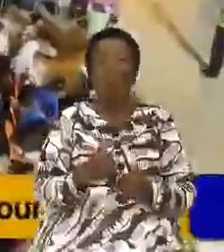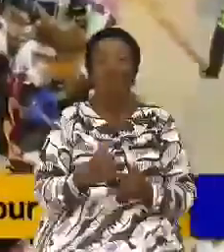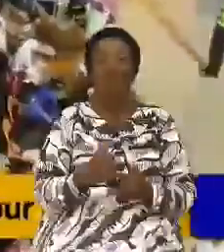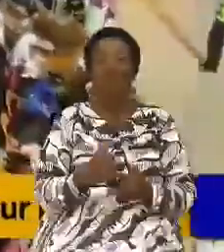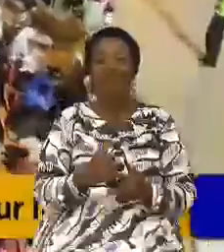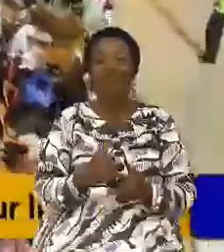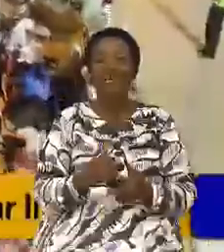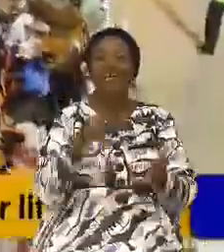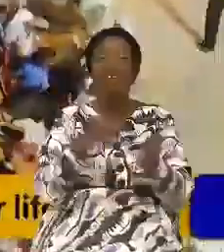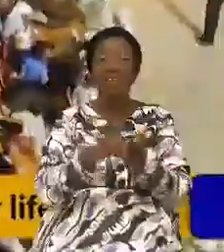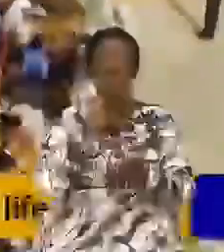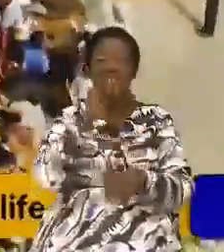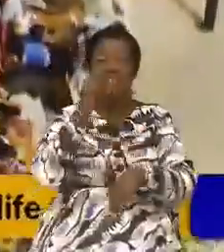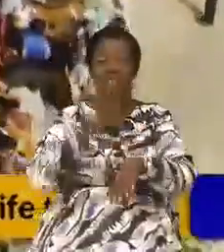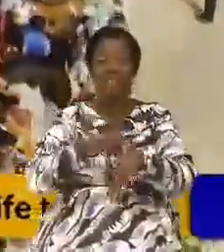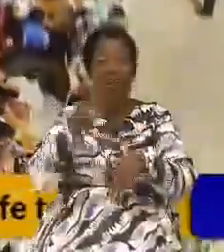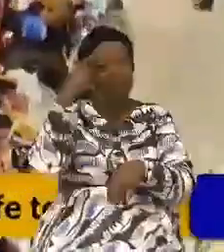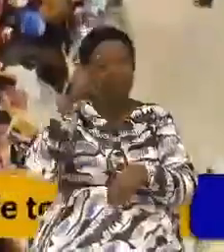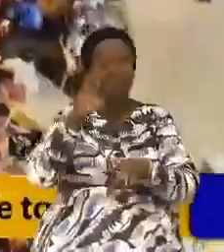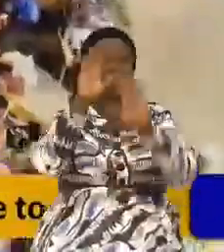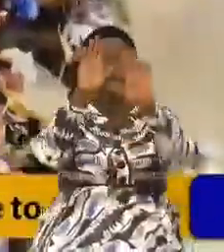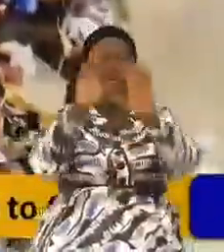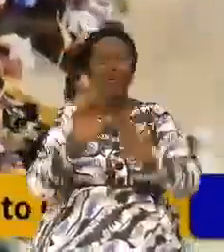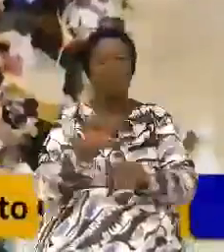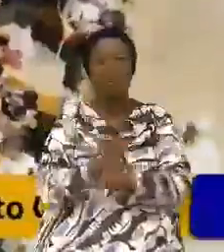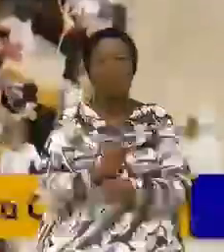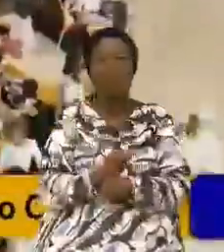It is time for miracles.